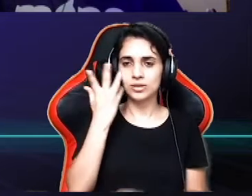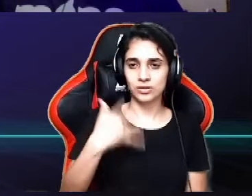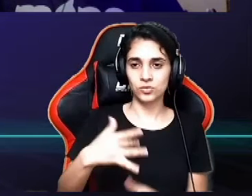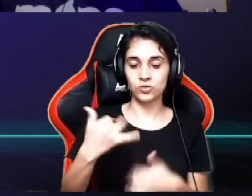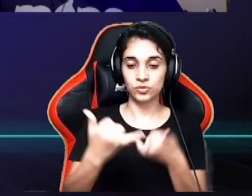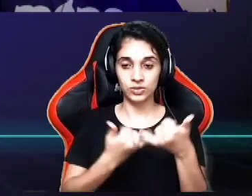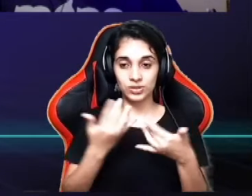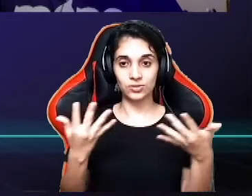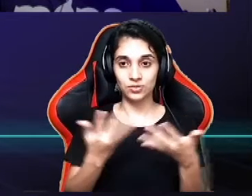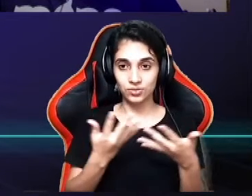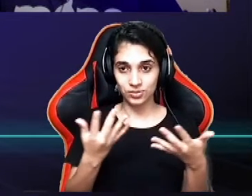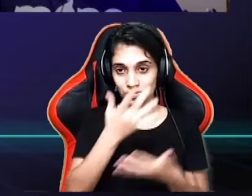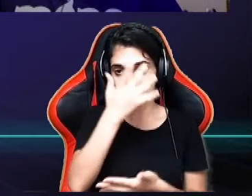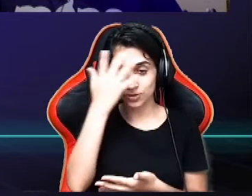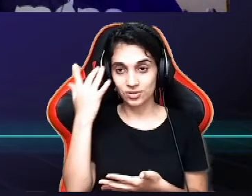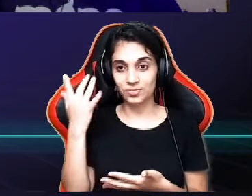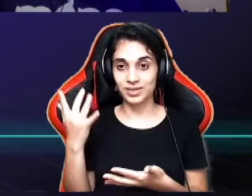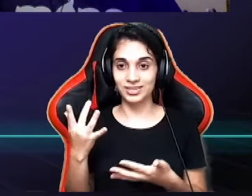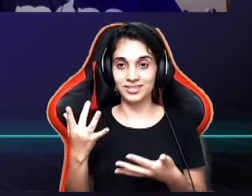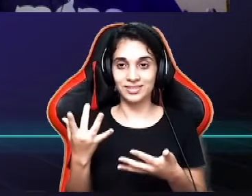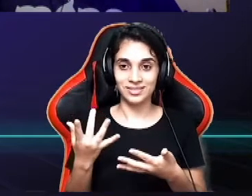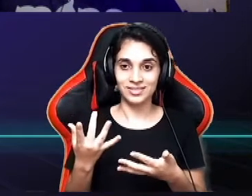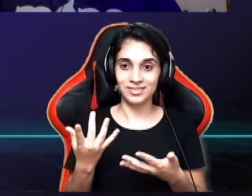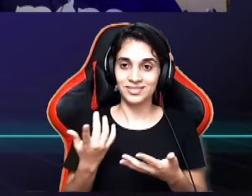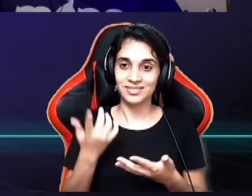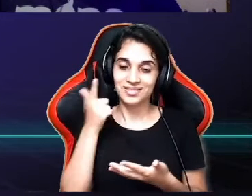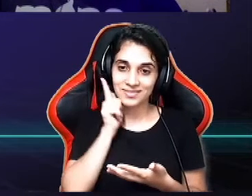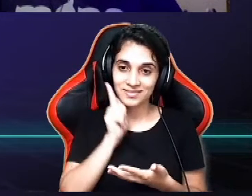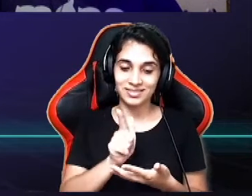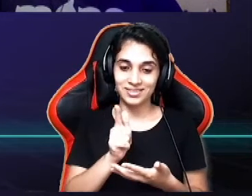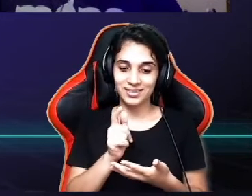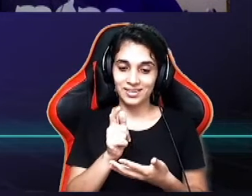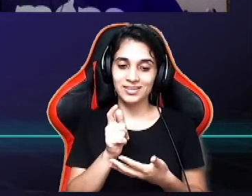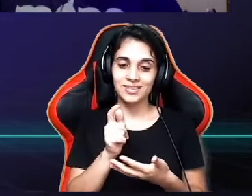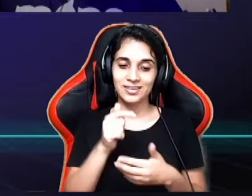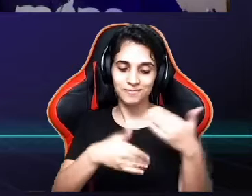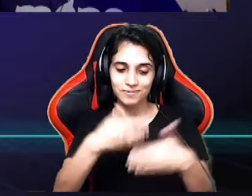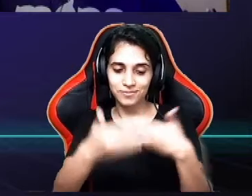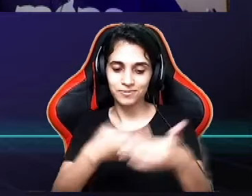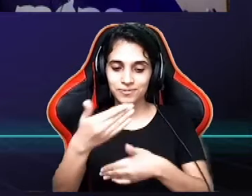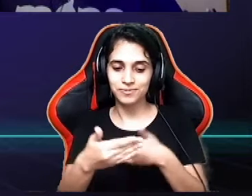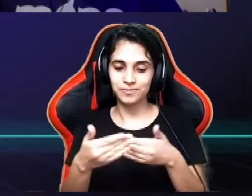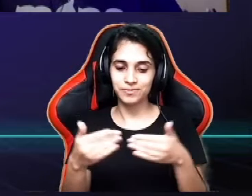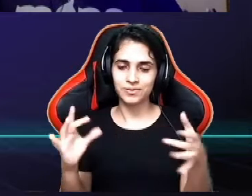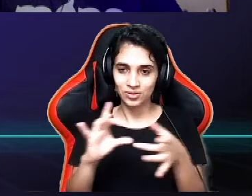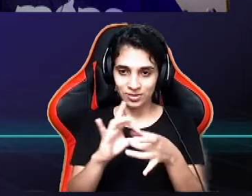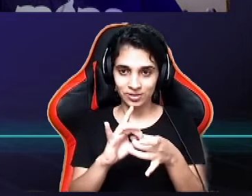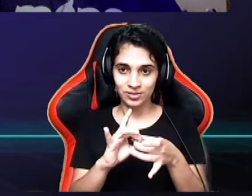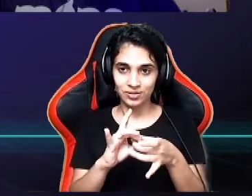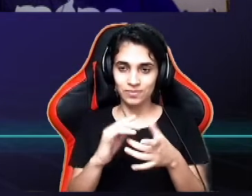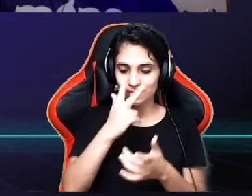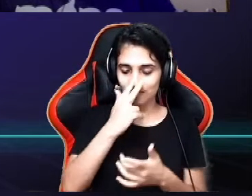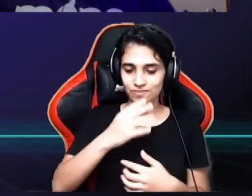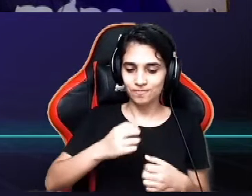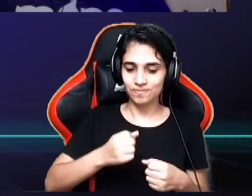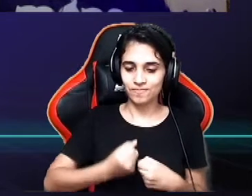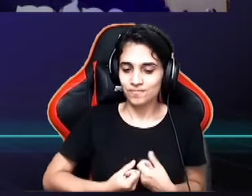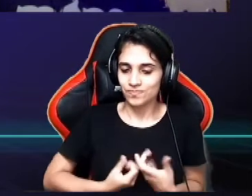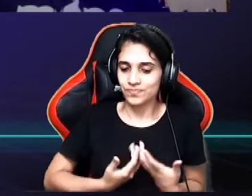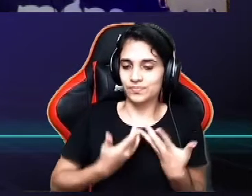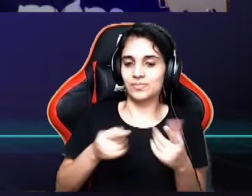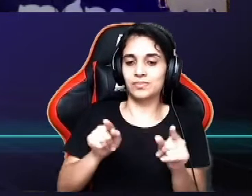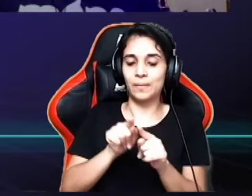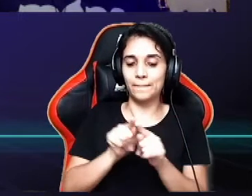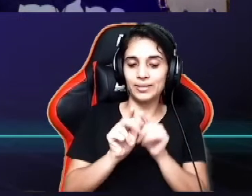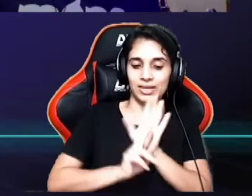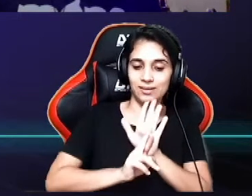The players today, the audience, the gamer, they validate these influencers as something